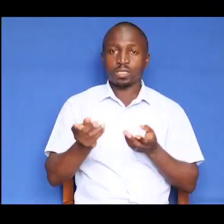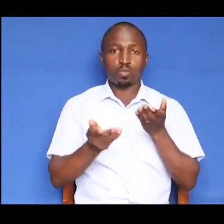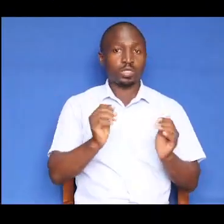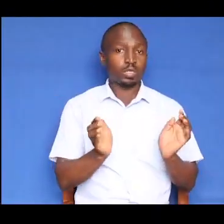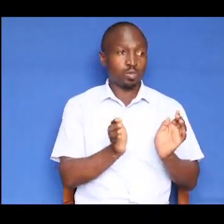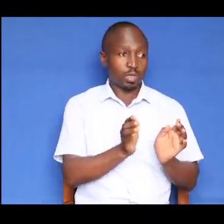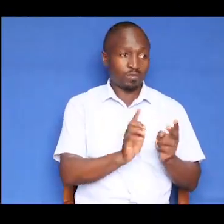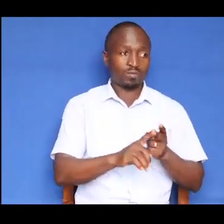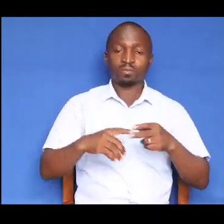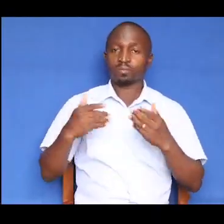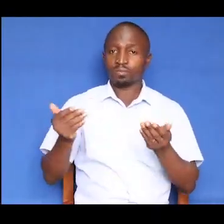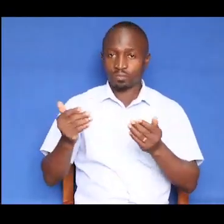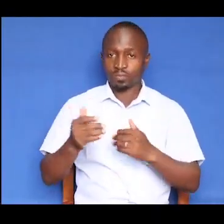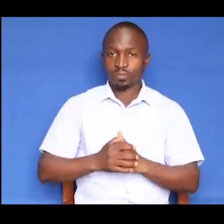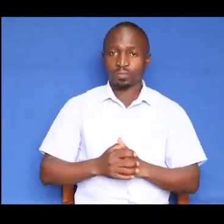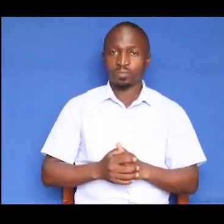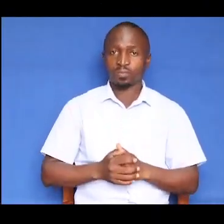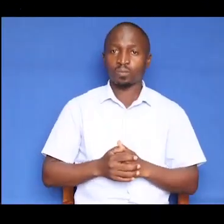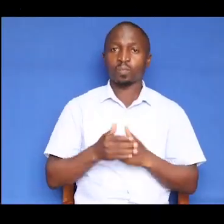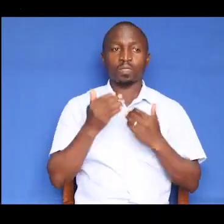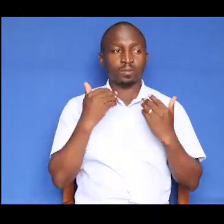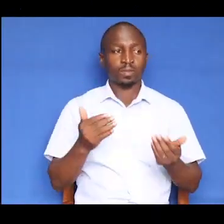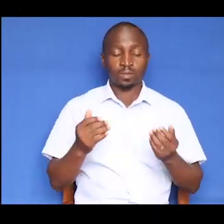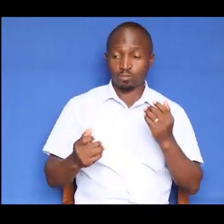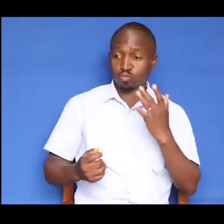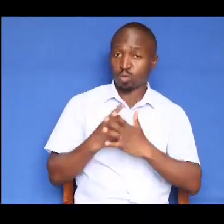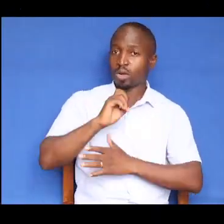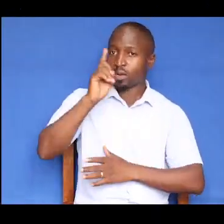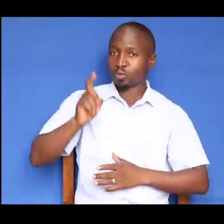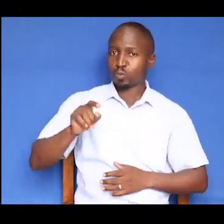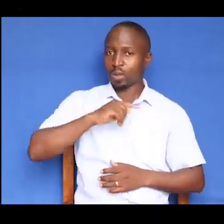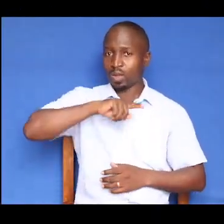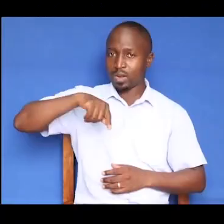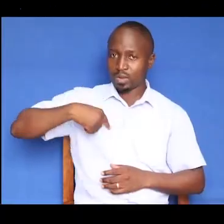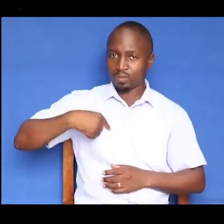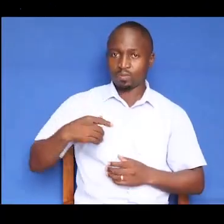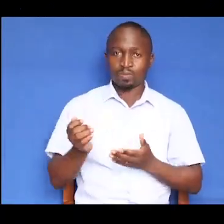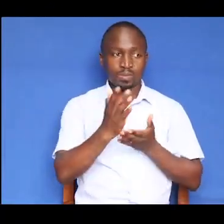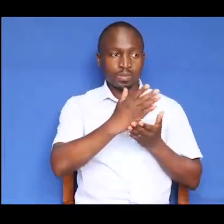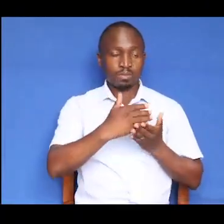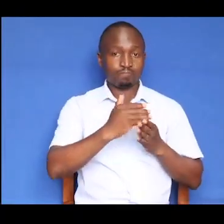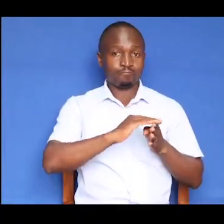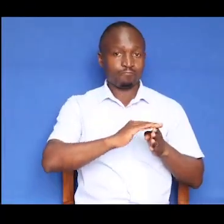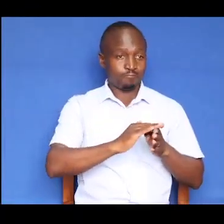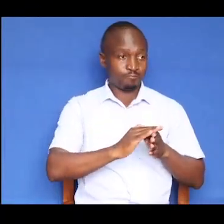to marginal propensity to save. So from our question, part of consumption